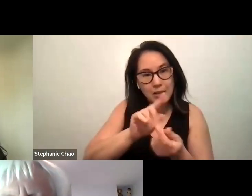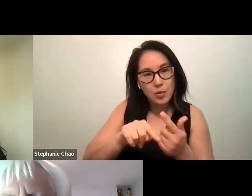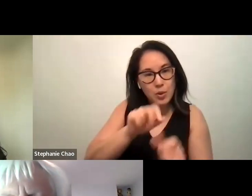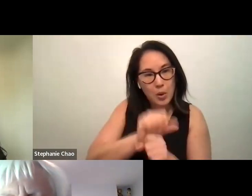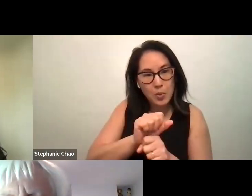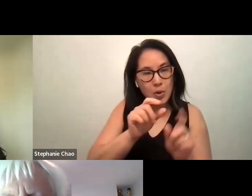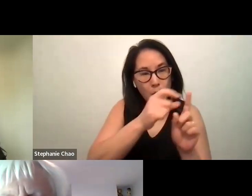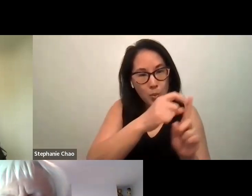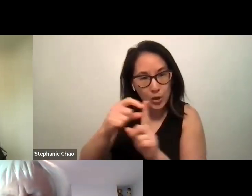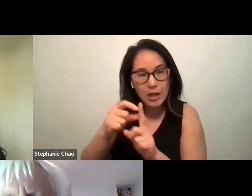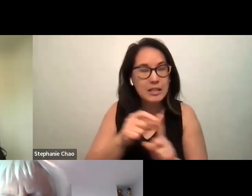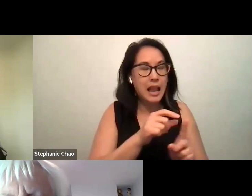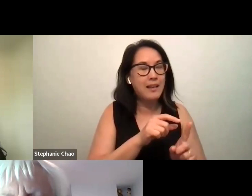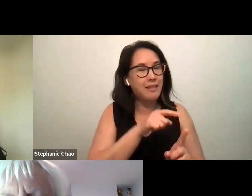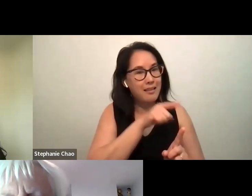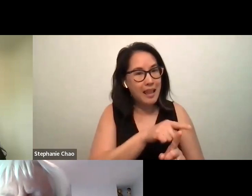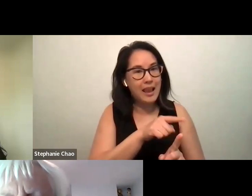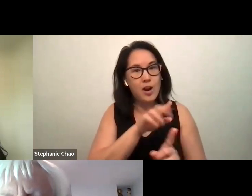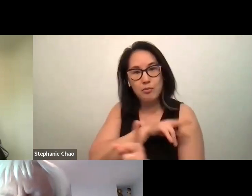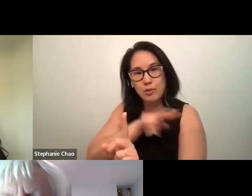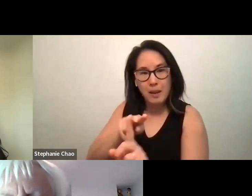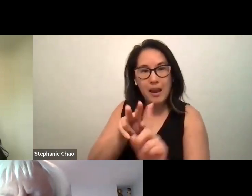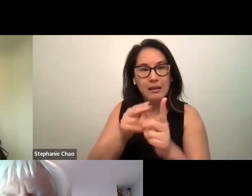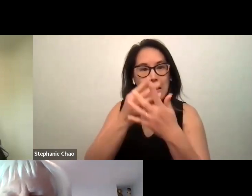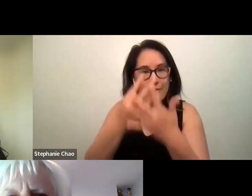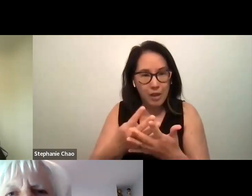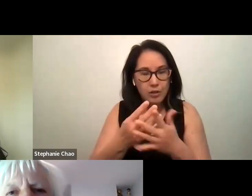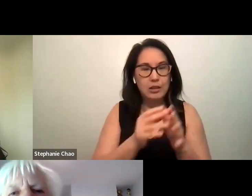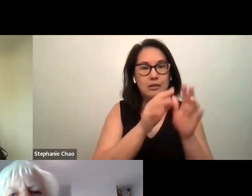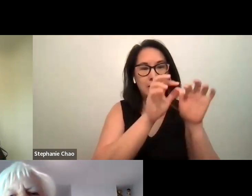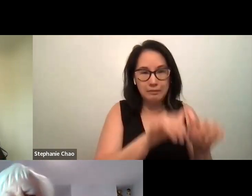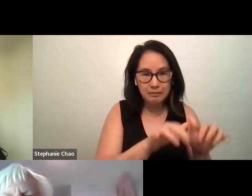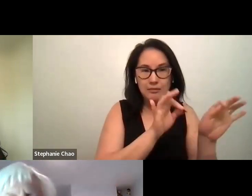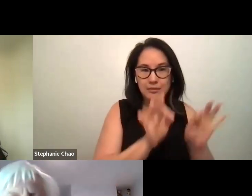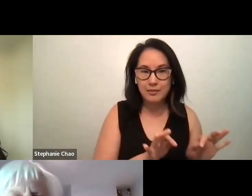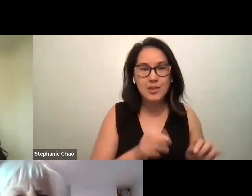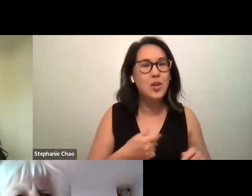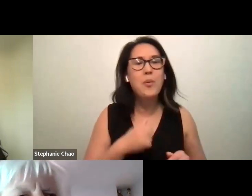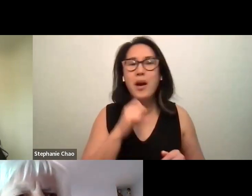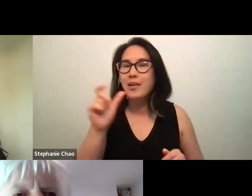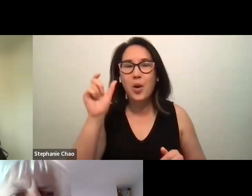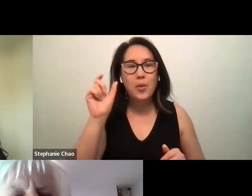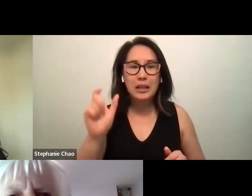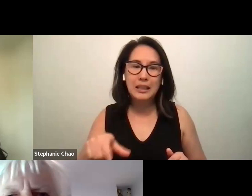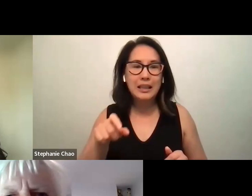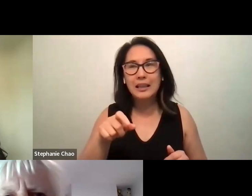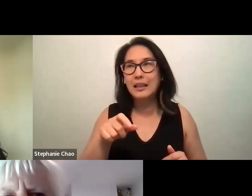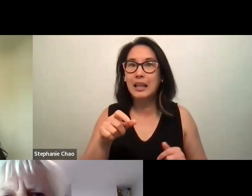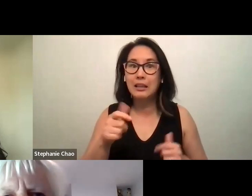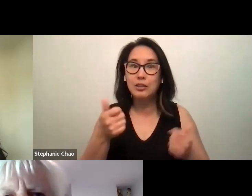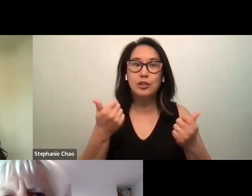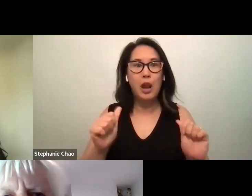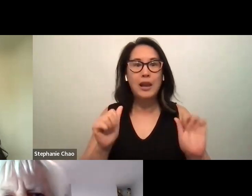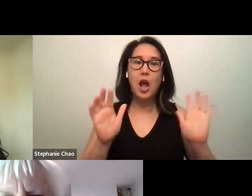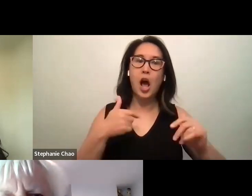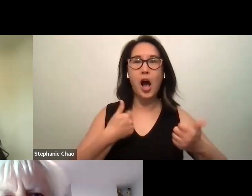their own perception. And so I don't need a pretense of some kind of objective